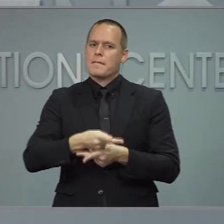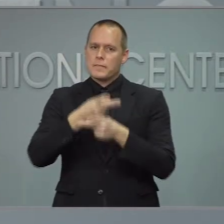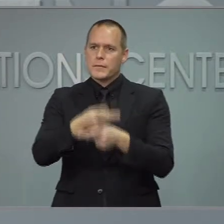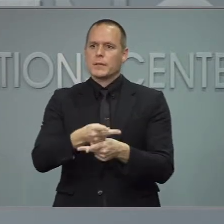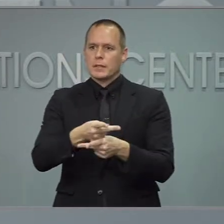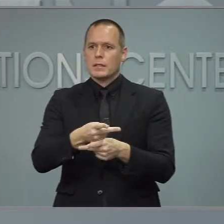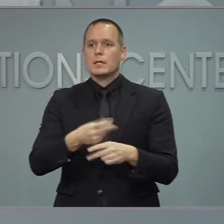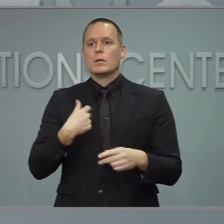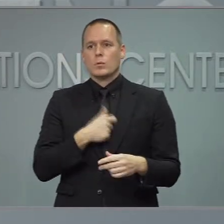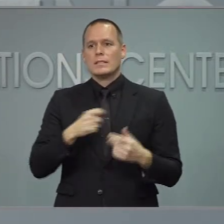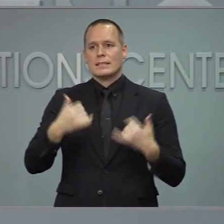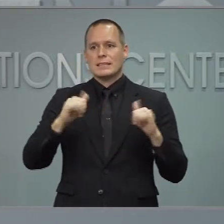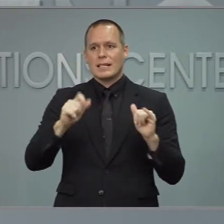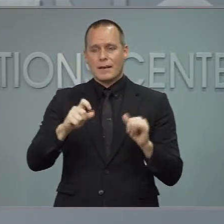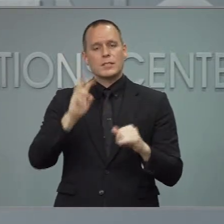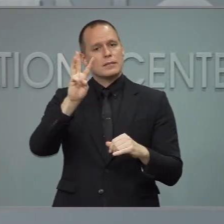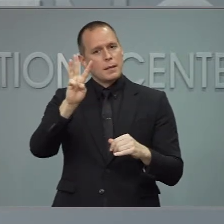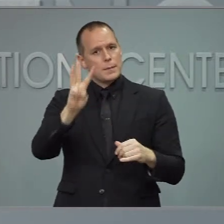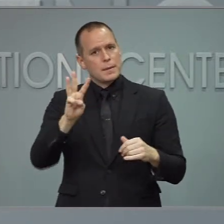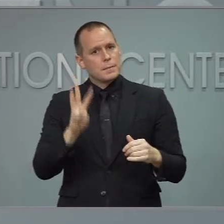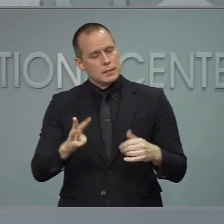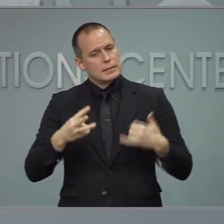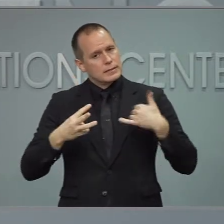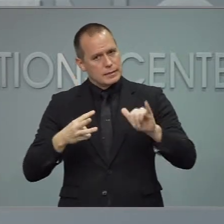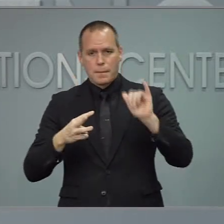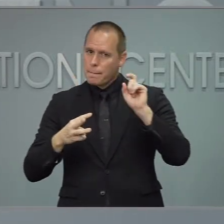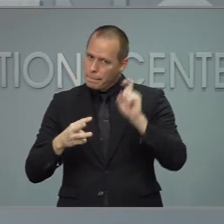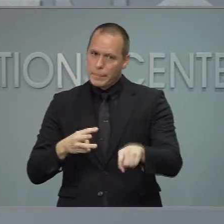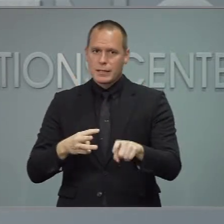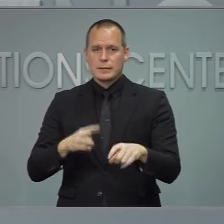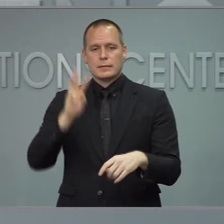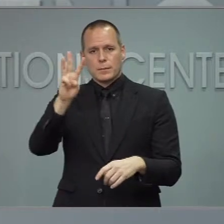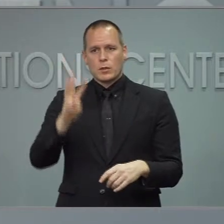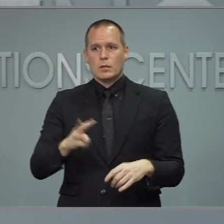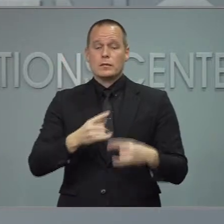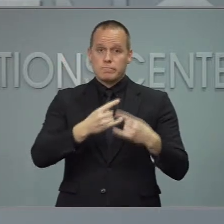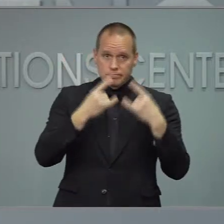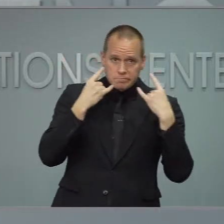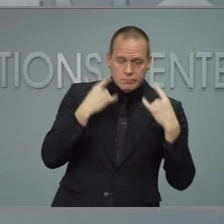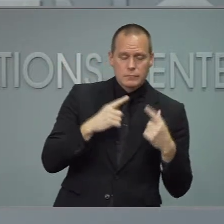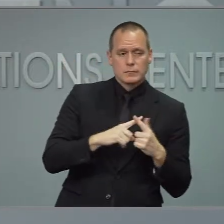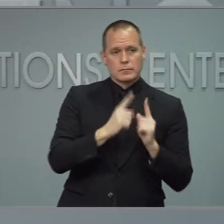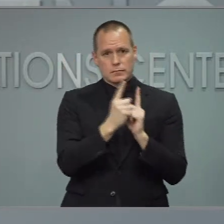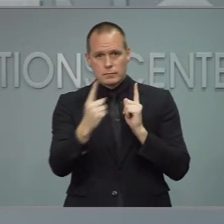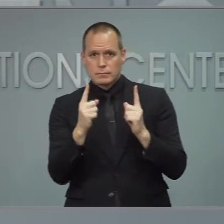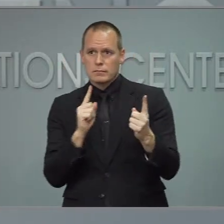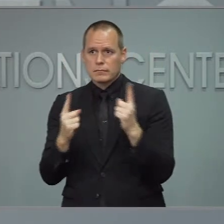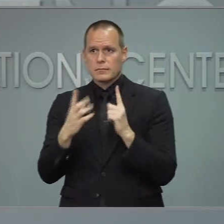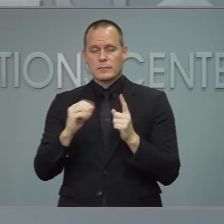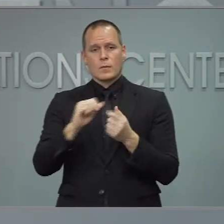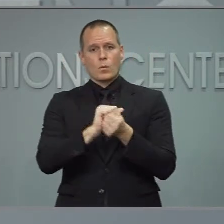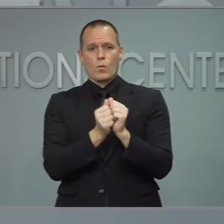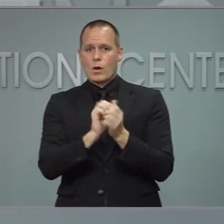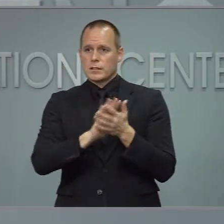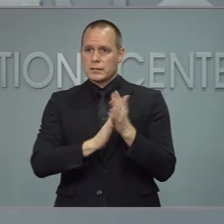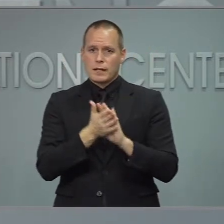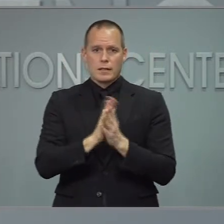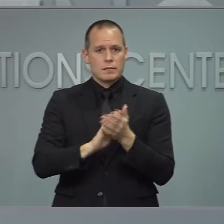get their shot. So keep doing the 3 W's for now. Wear a mask, wait 6 feet apart, and wash your hands. Thanks,